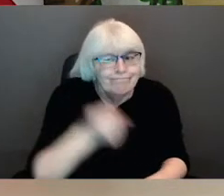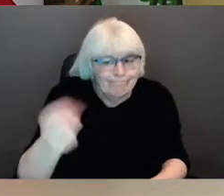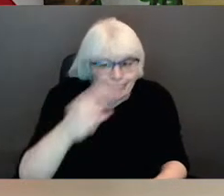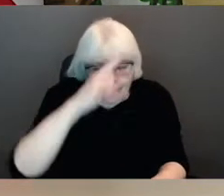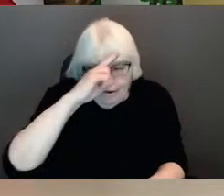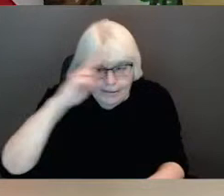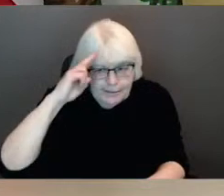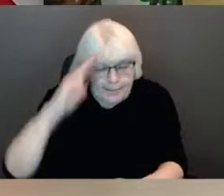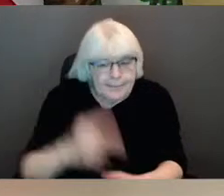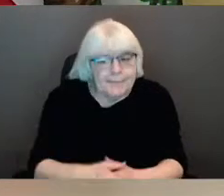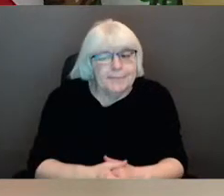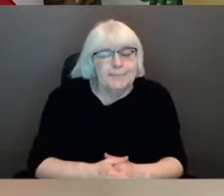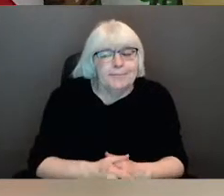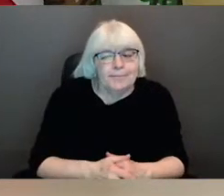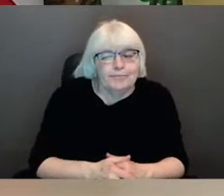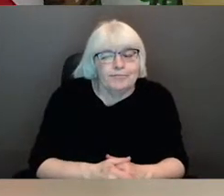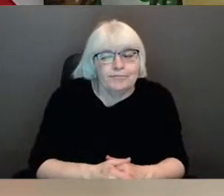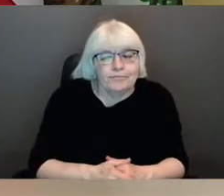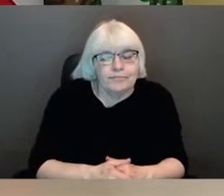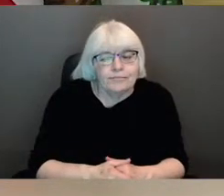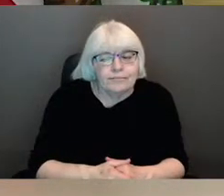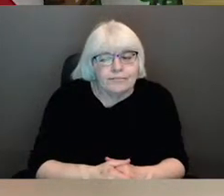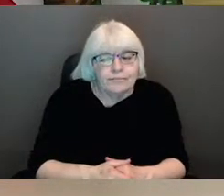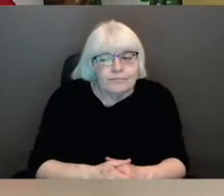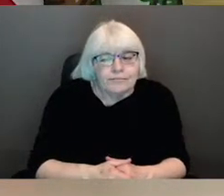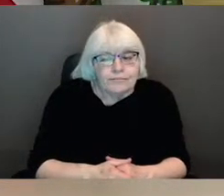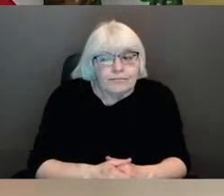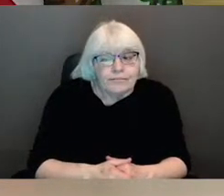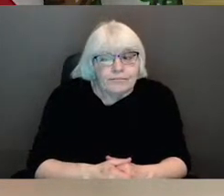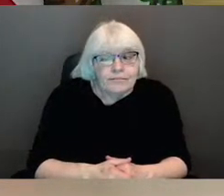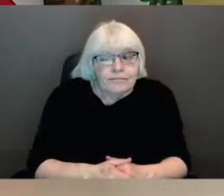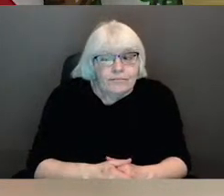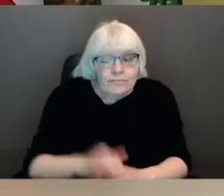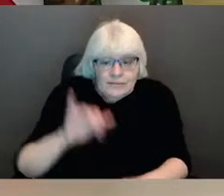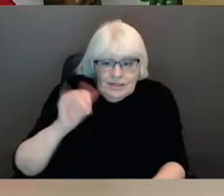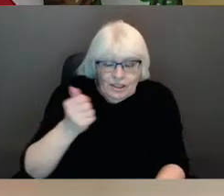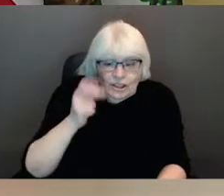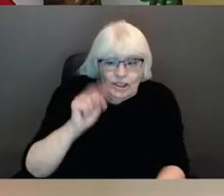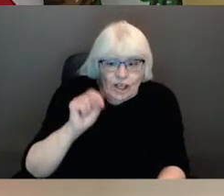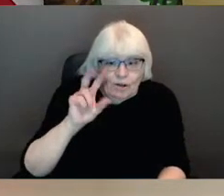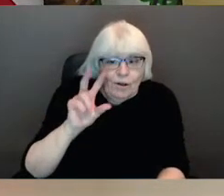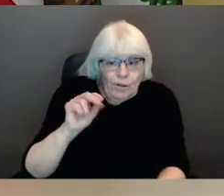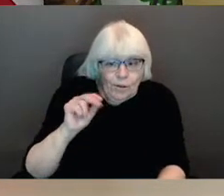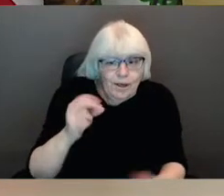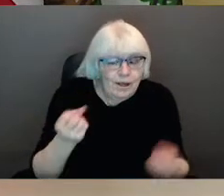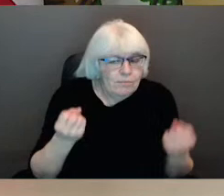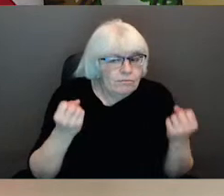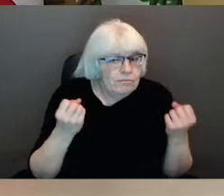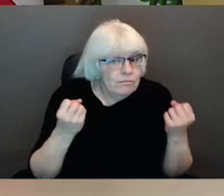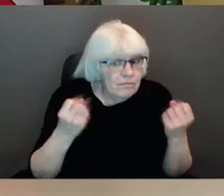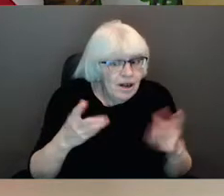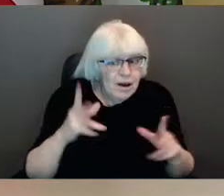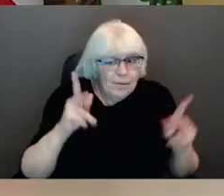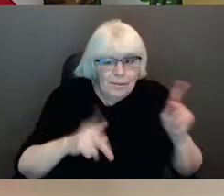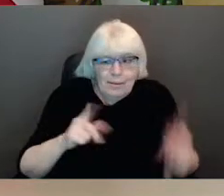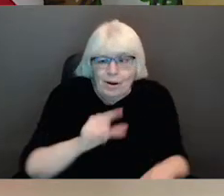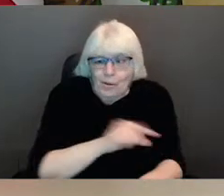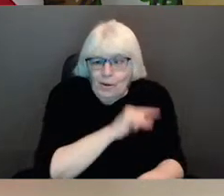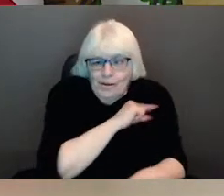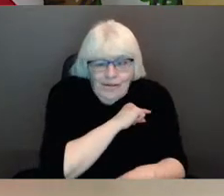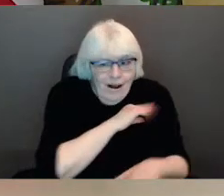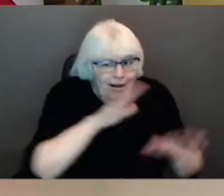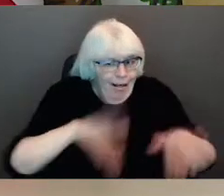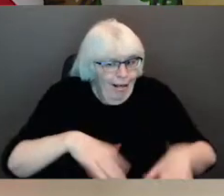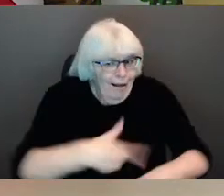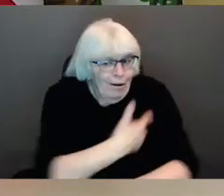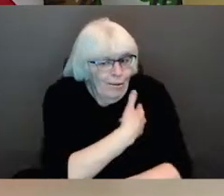over were eligible for a booster and have not yet received one. This means that 1/3 of people over the age of 50 have